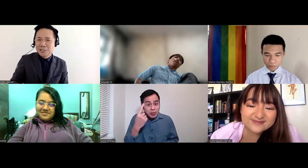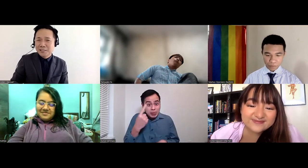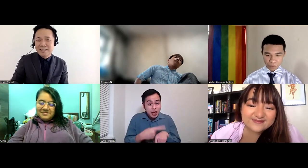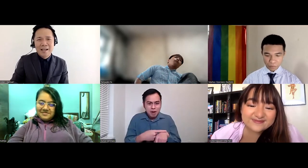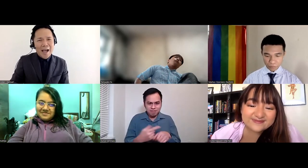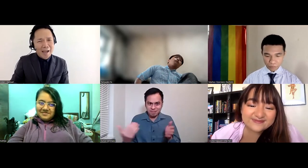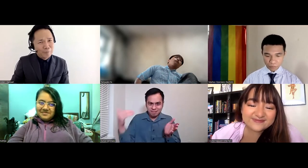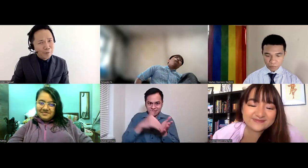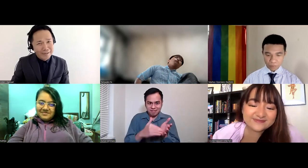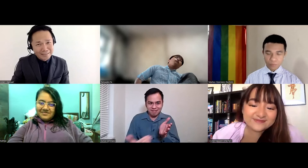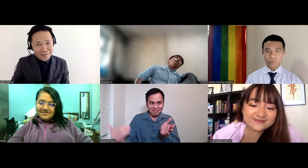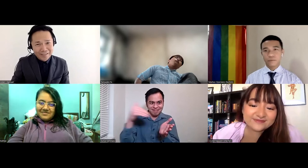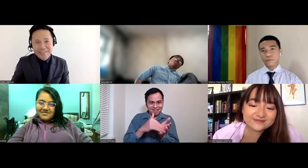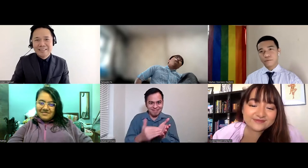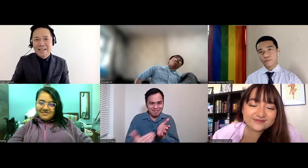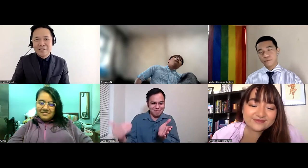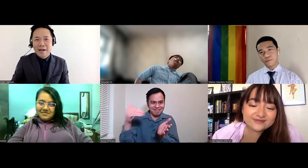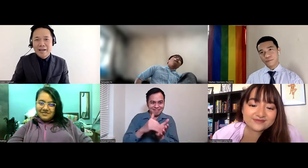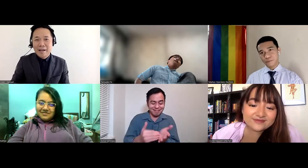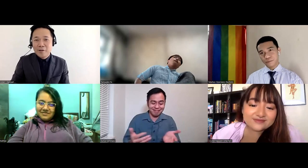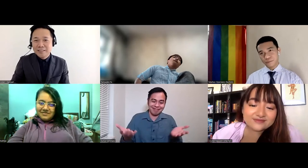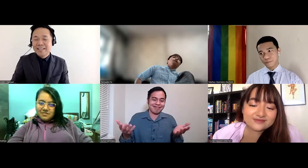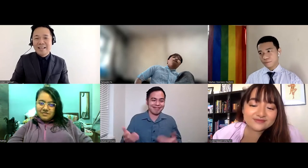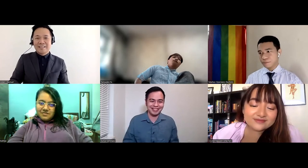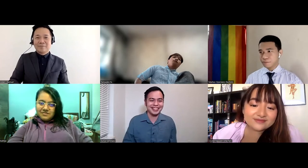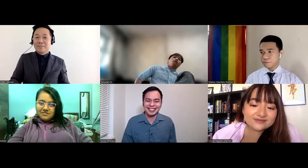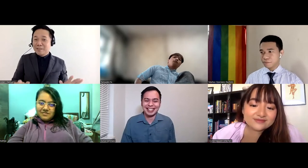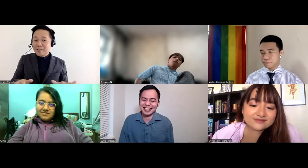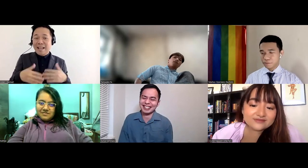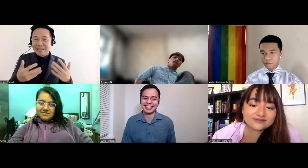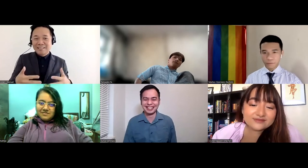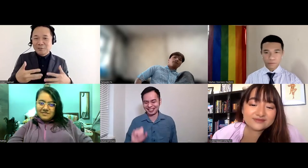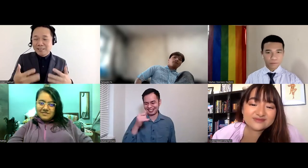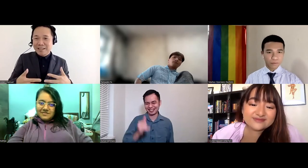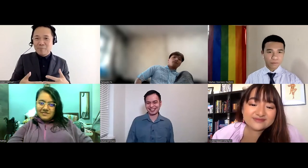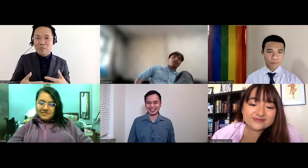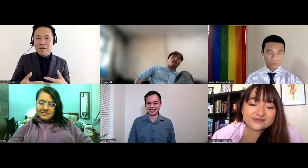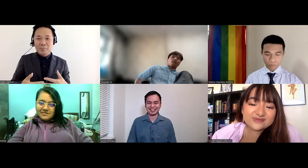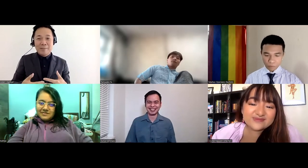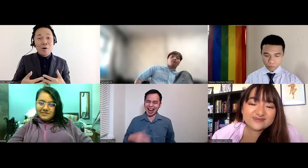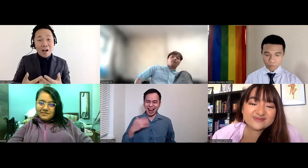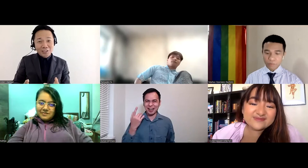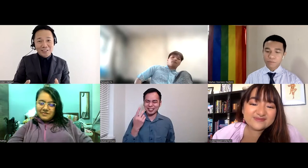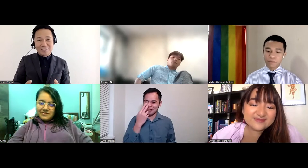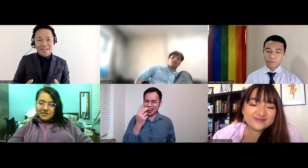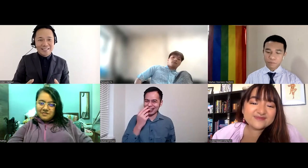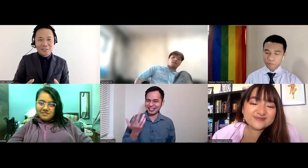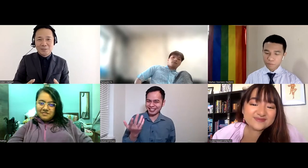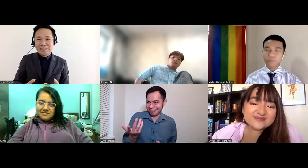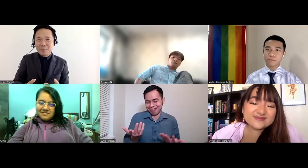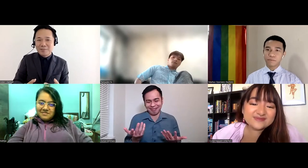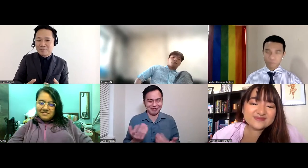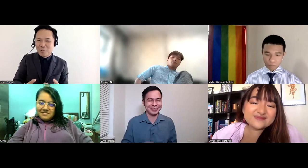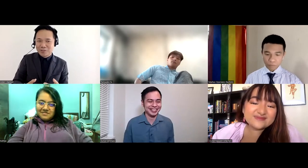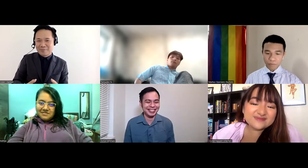told, the teacher said, I'm really sorry that I forgot that. And then again, she was like, she became more cautious of that she